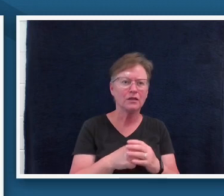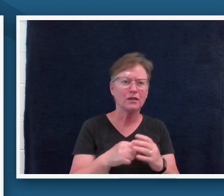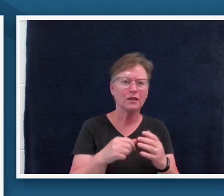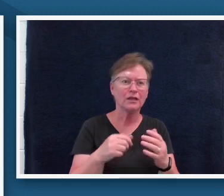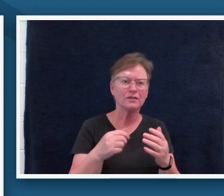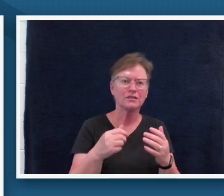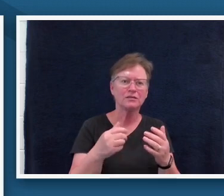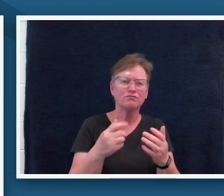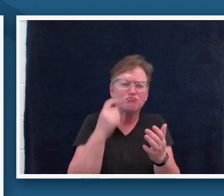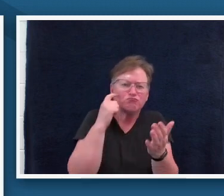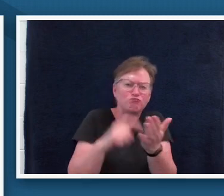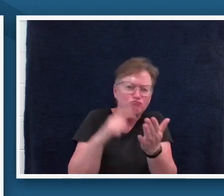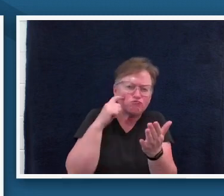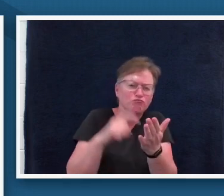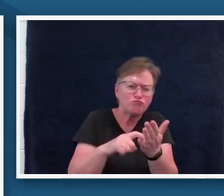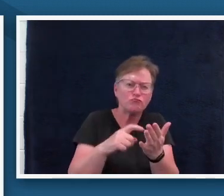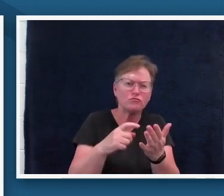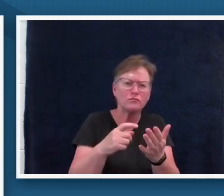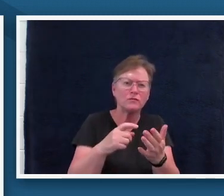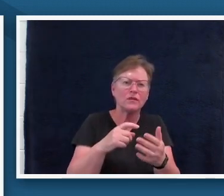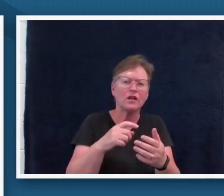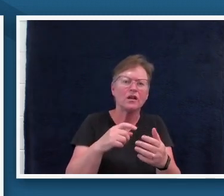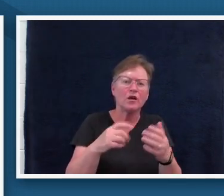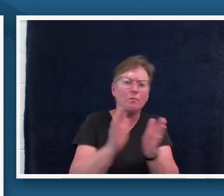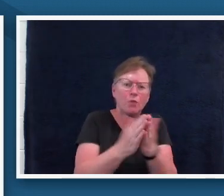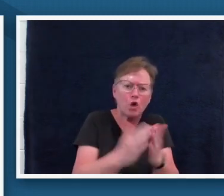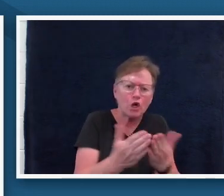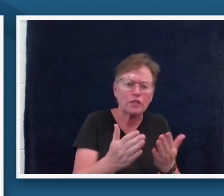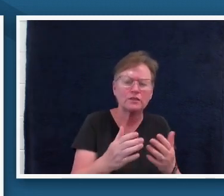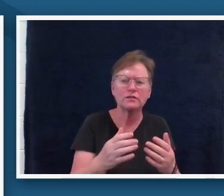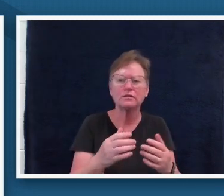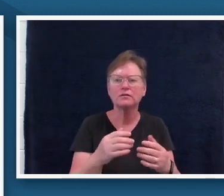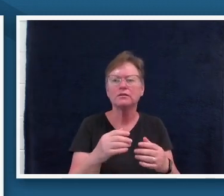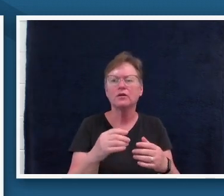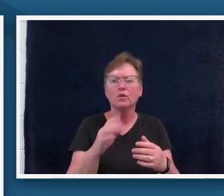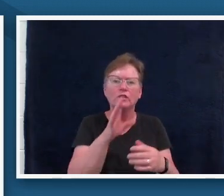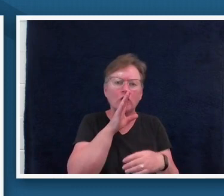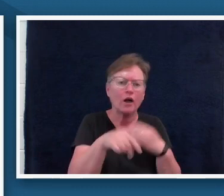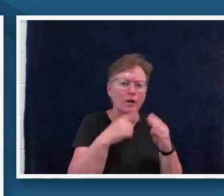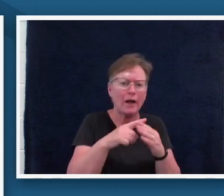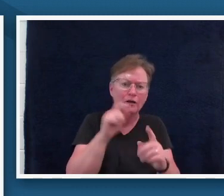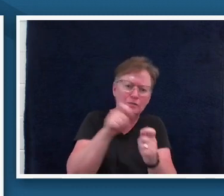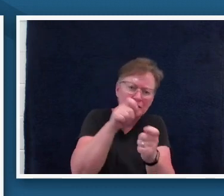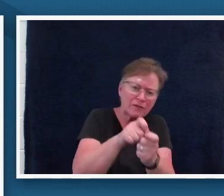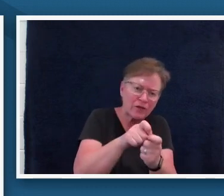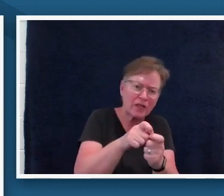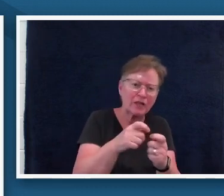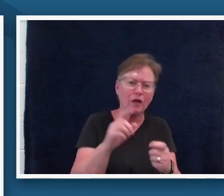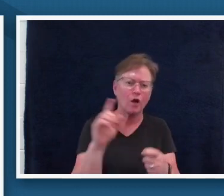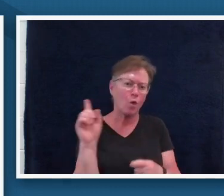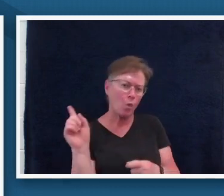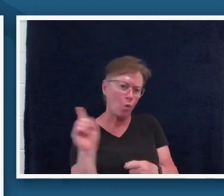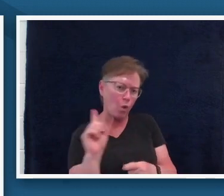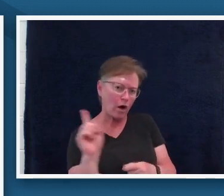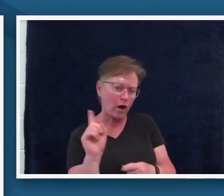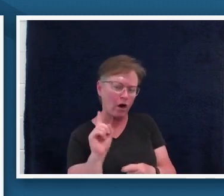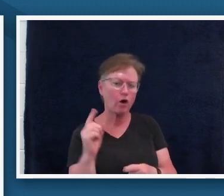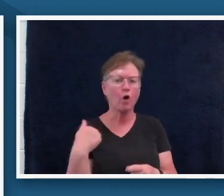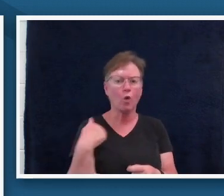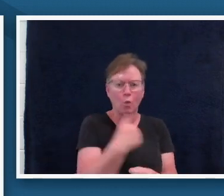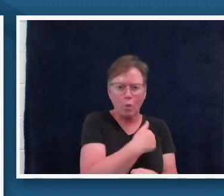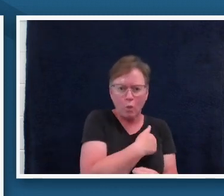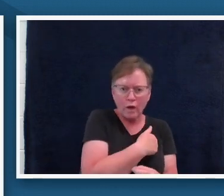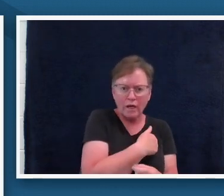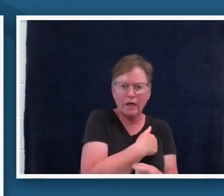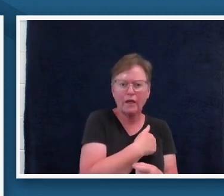noticed, and we identify them in books. We even talk about specifically where we would be in these spaces or where